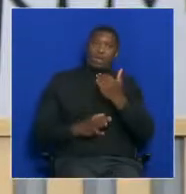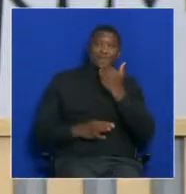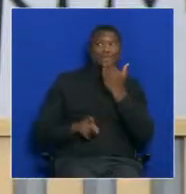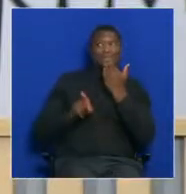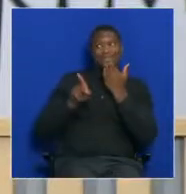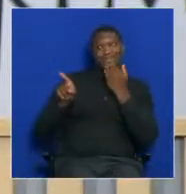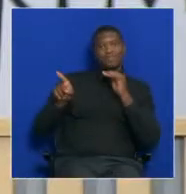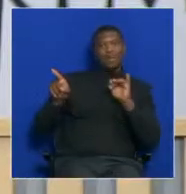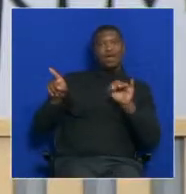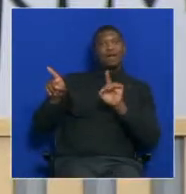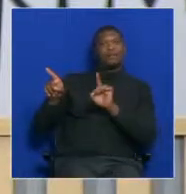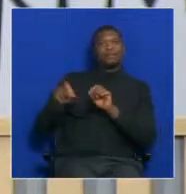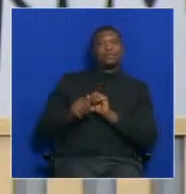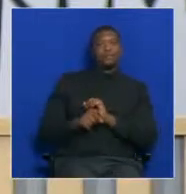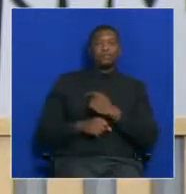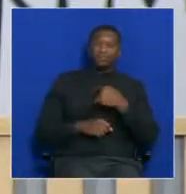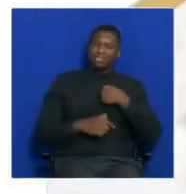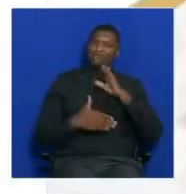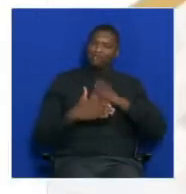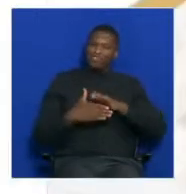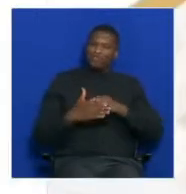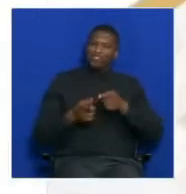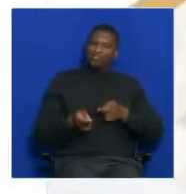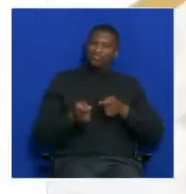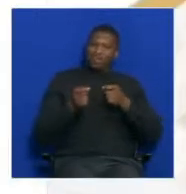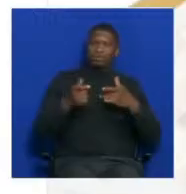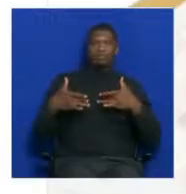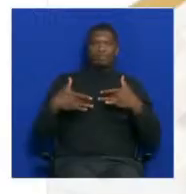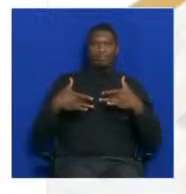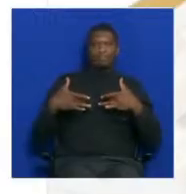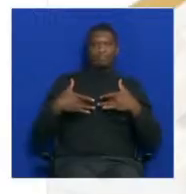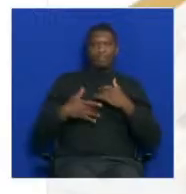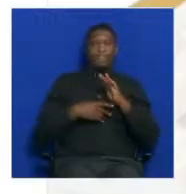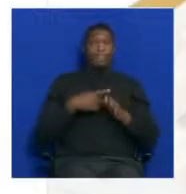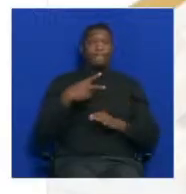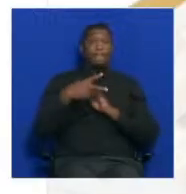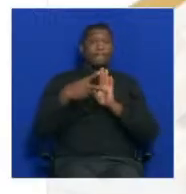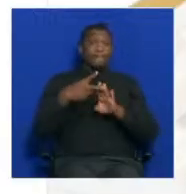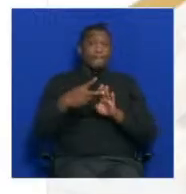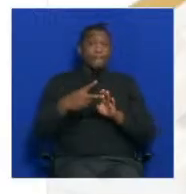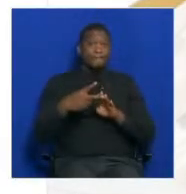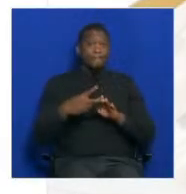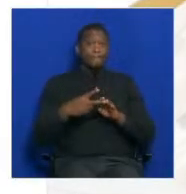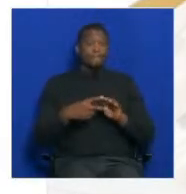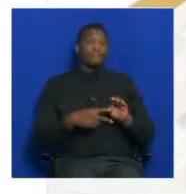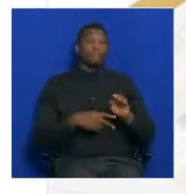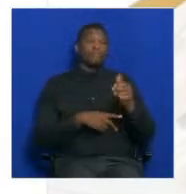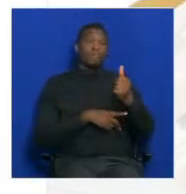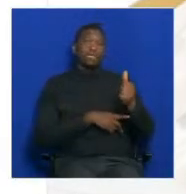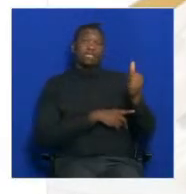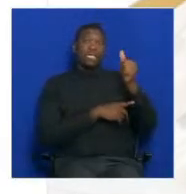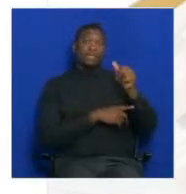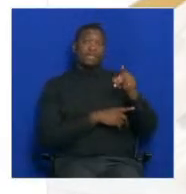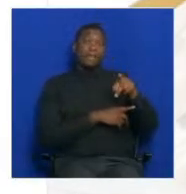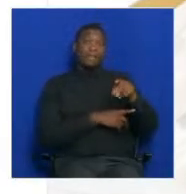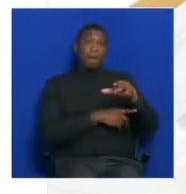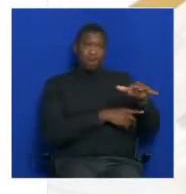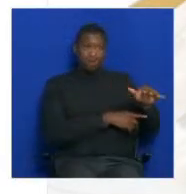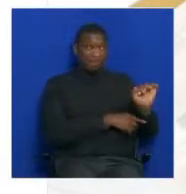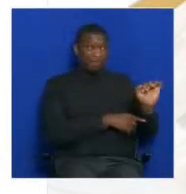I'm raising that. Third, Chief Perumal, as a witness in the investigation, cannot